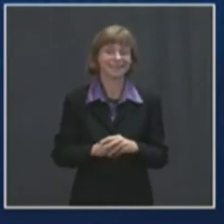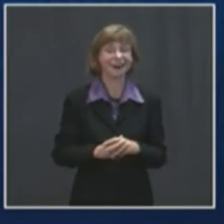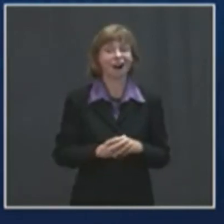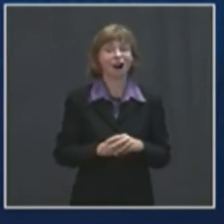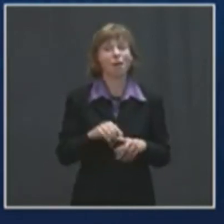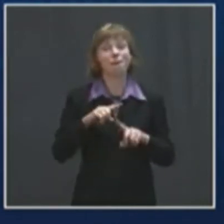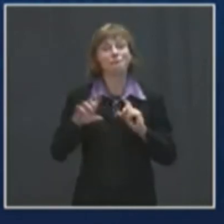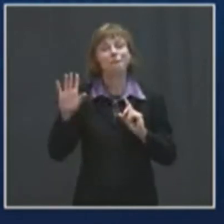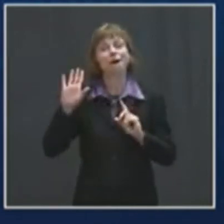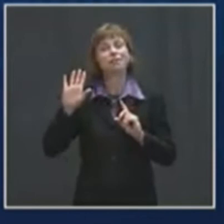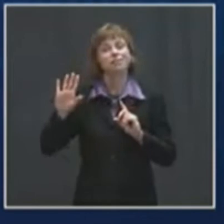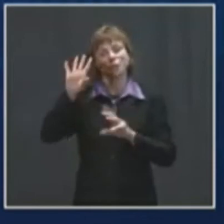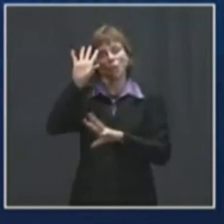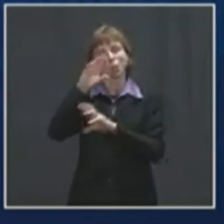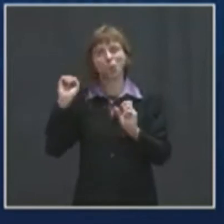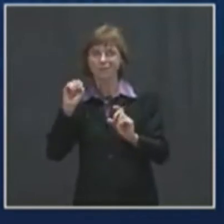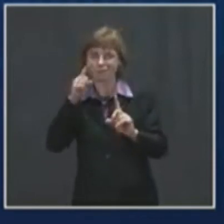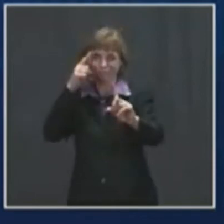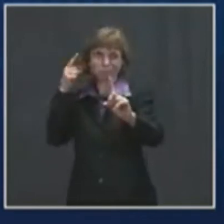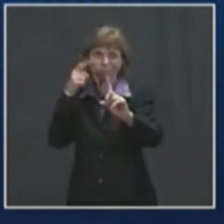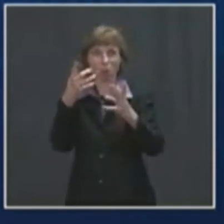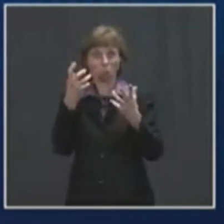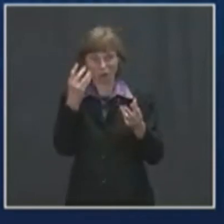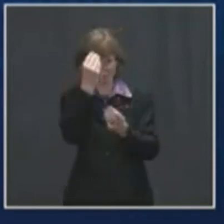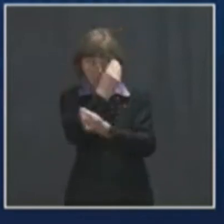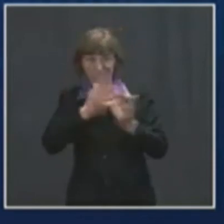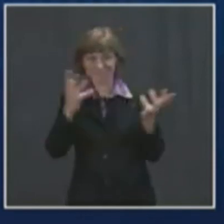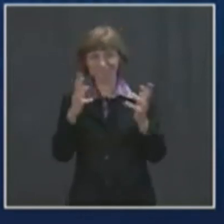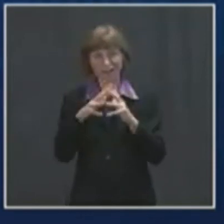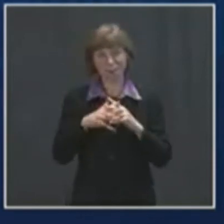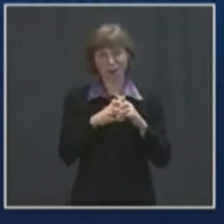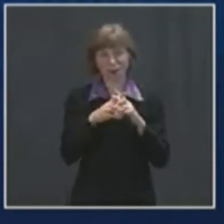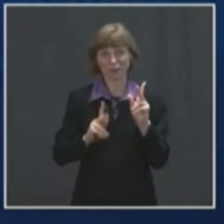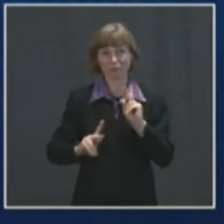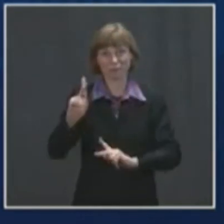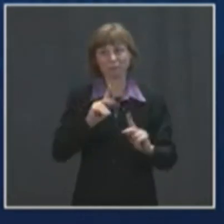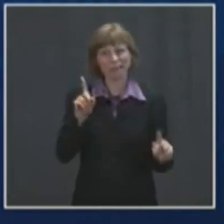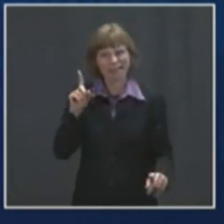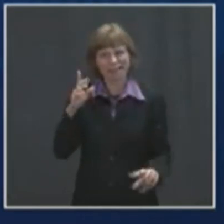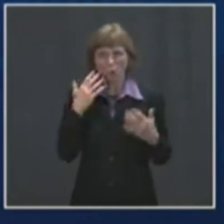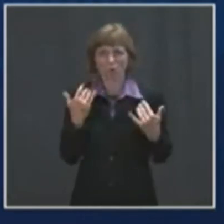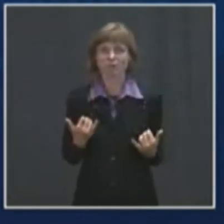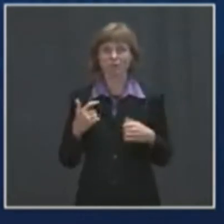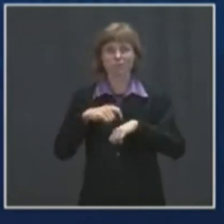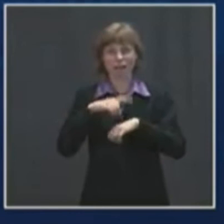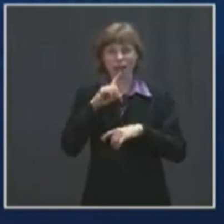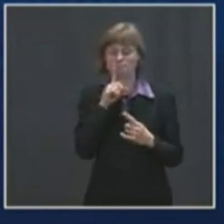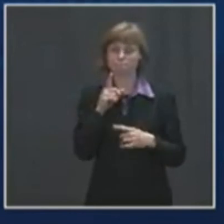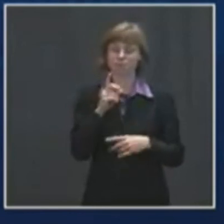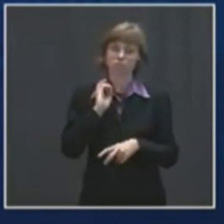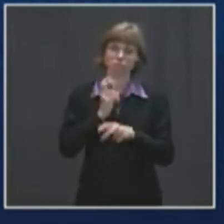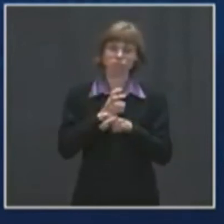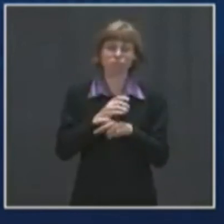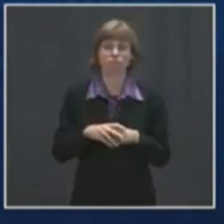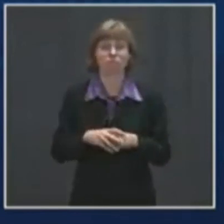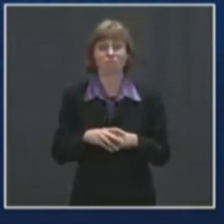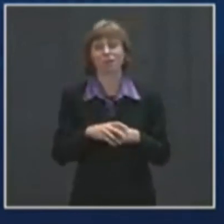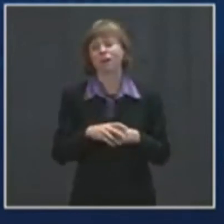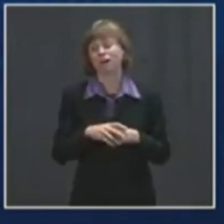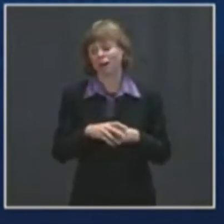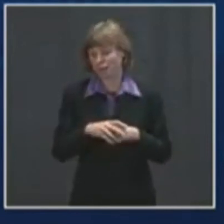objective is certainly to convey to the American people that he knows this time is difficult. He knows it requires a great deal of